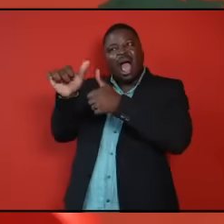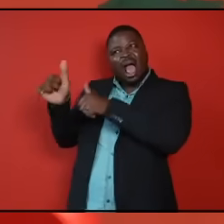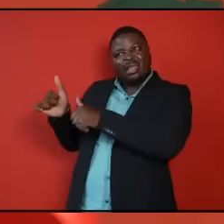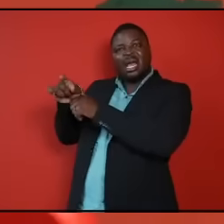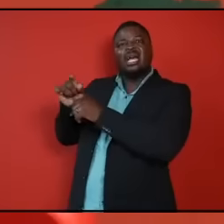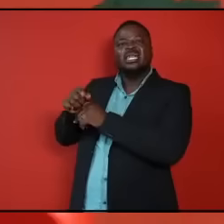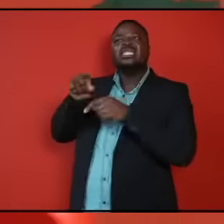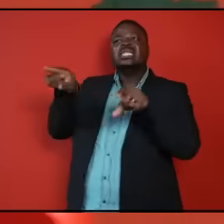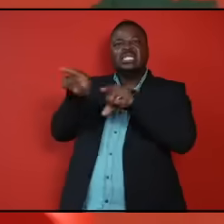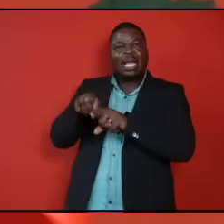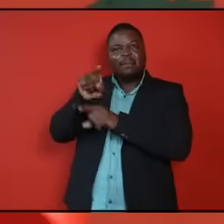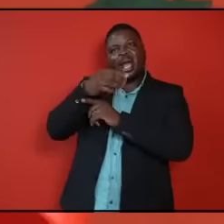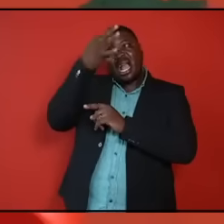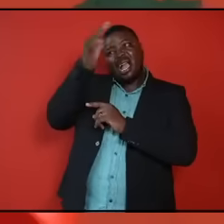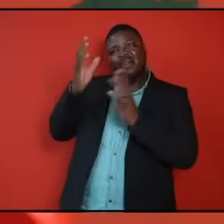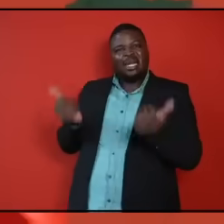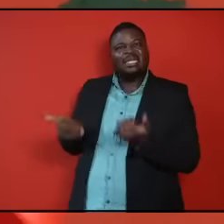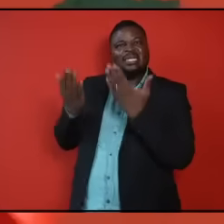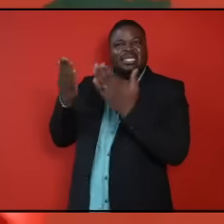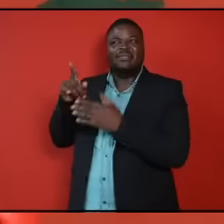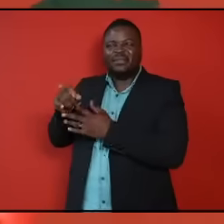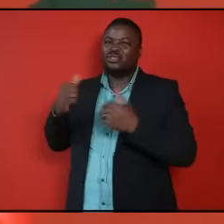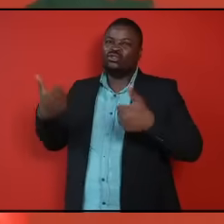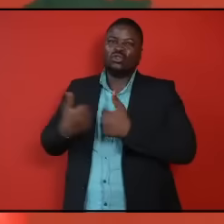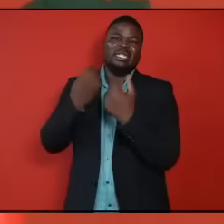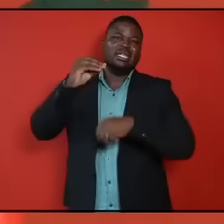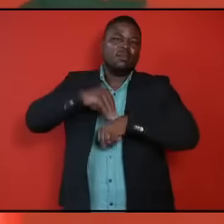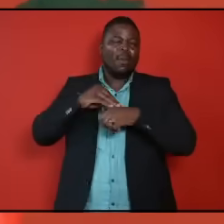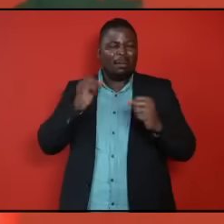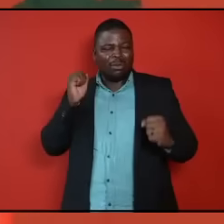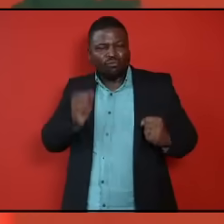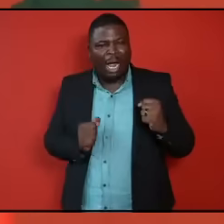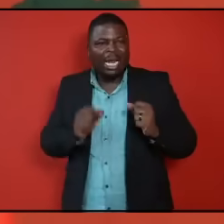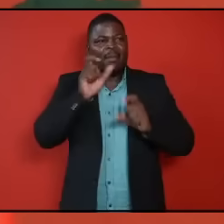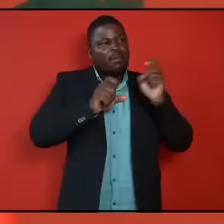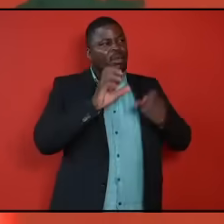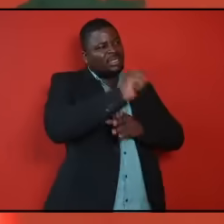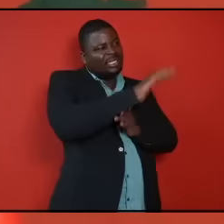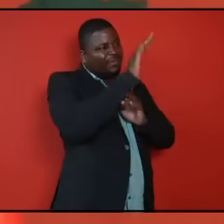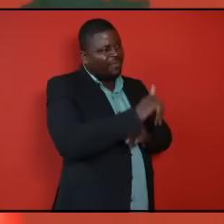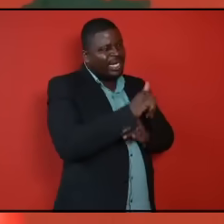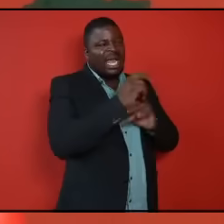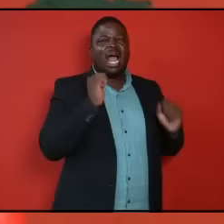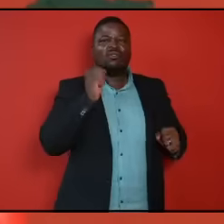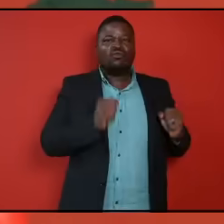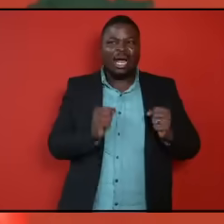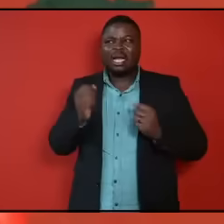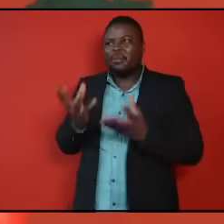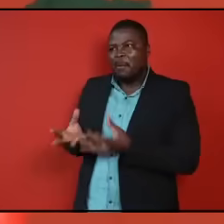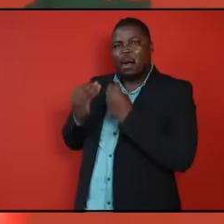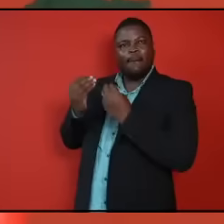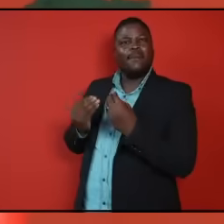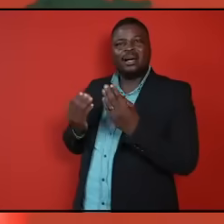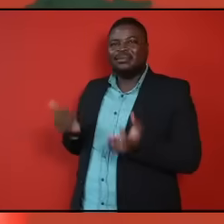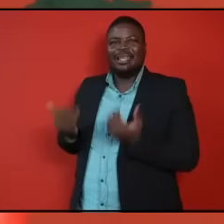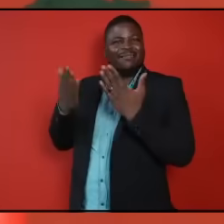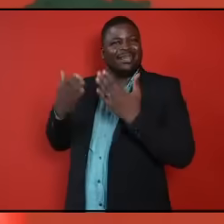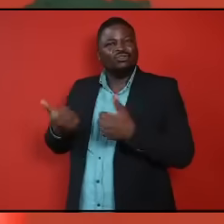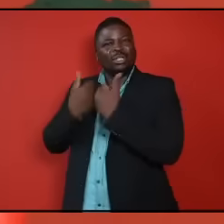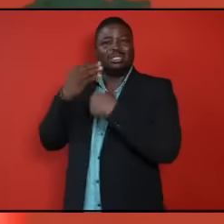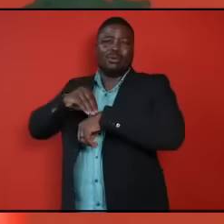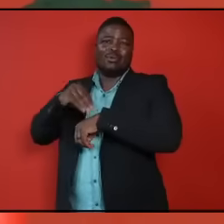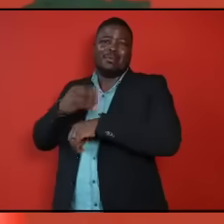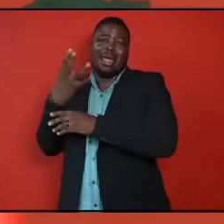features of our daily life, exposing the complete failure of the post-apartheid political elite. Particular